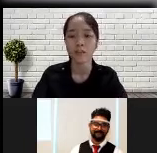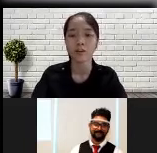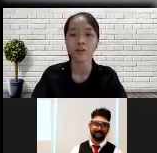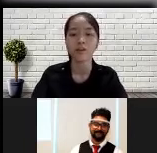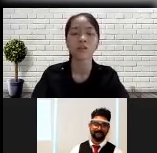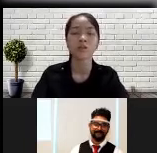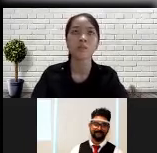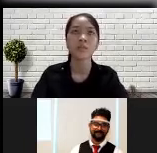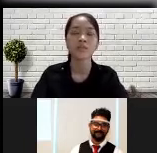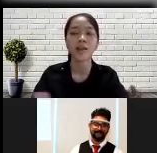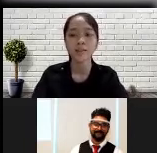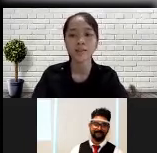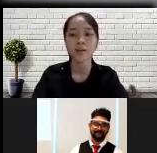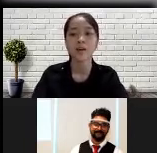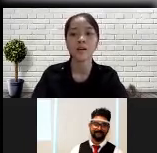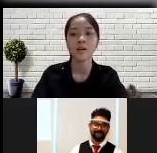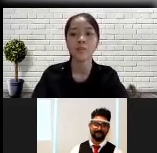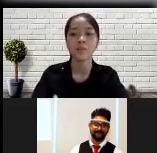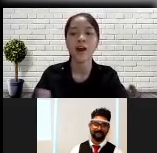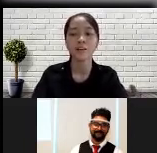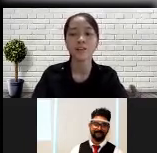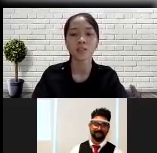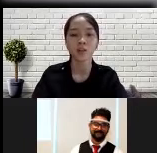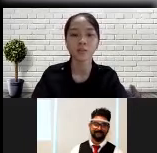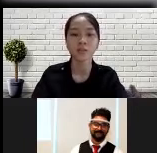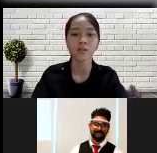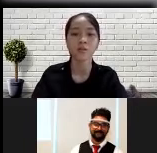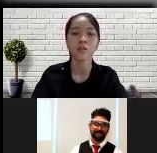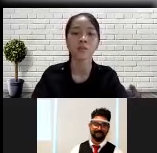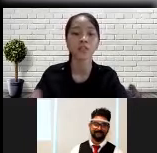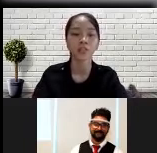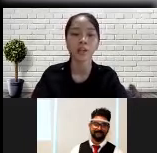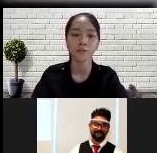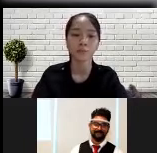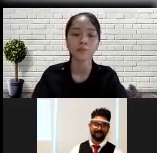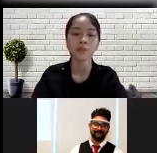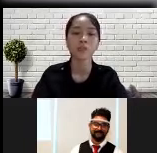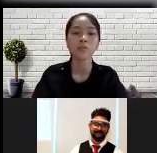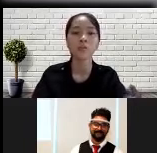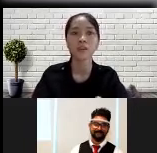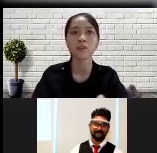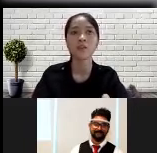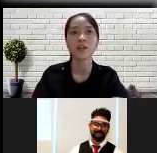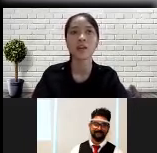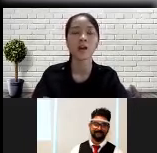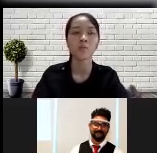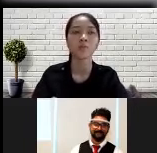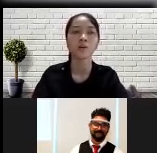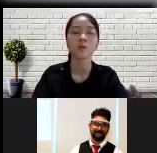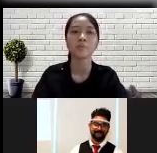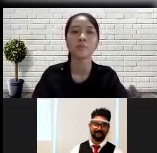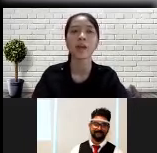of error. So be it size, the hardness, the softness, or the moisture level. So then it can